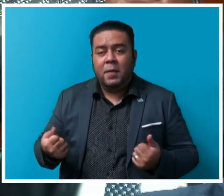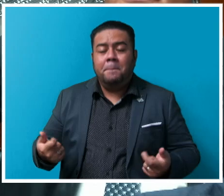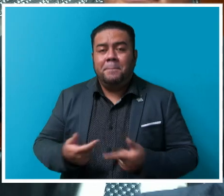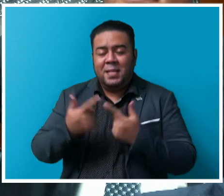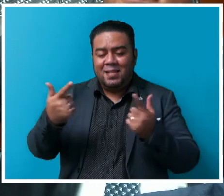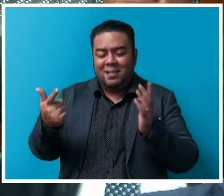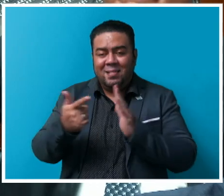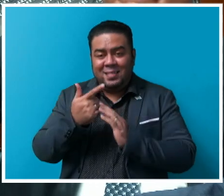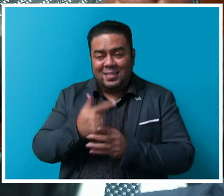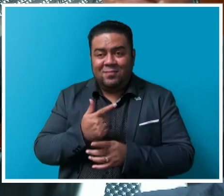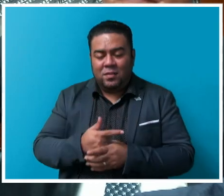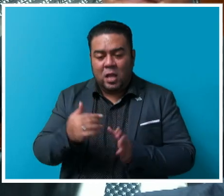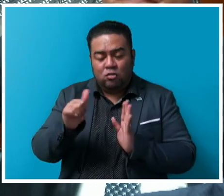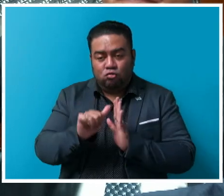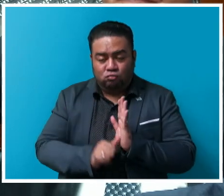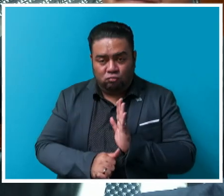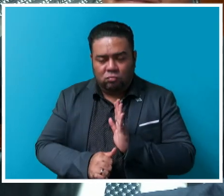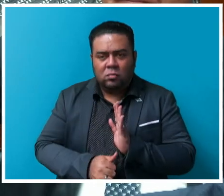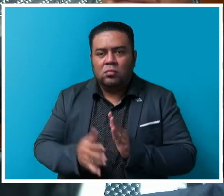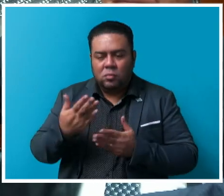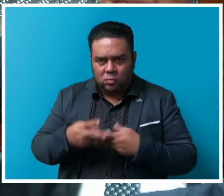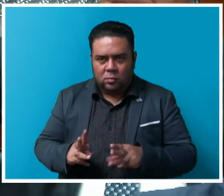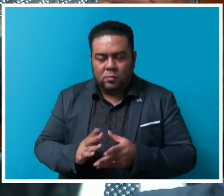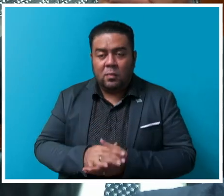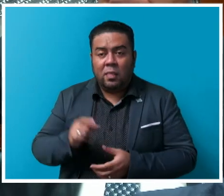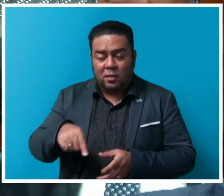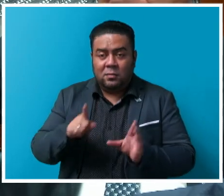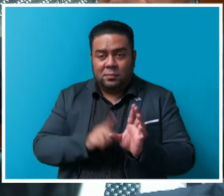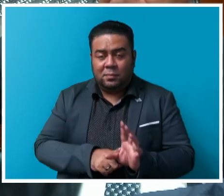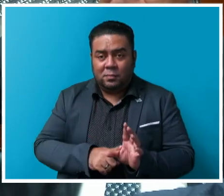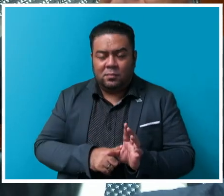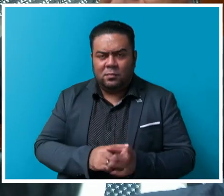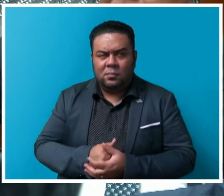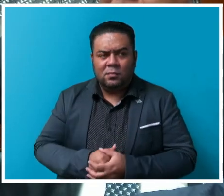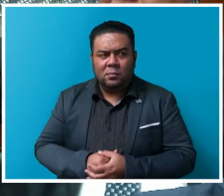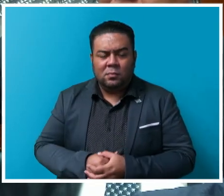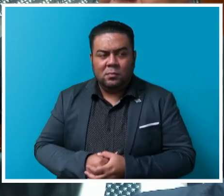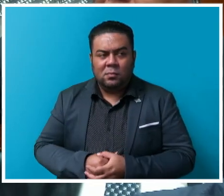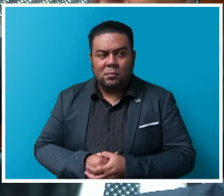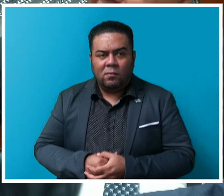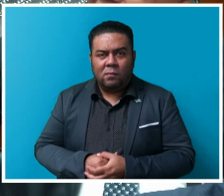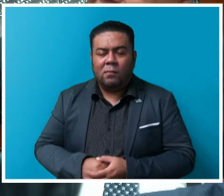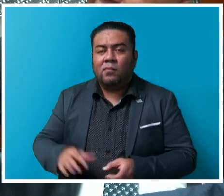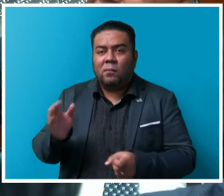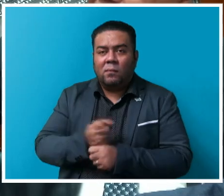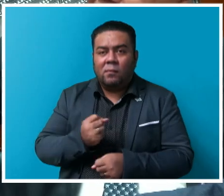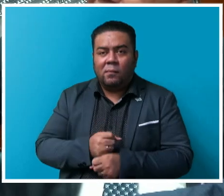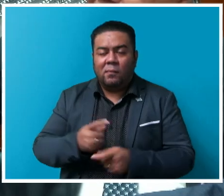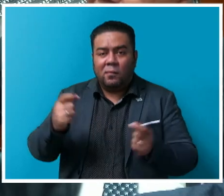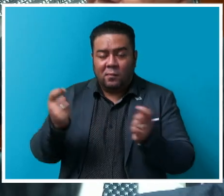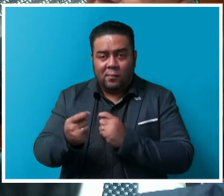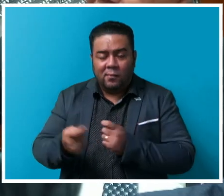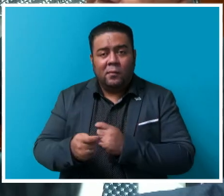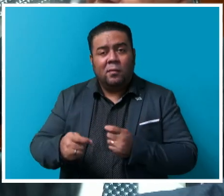agenda underway, Honorable Speaker. This year, apart from the proposition to make changes to the